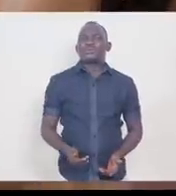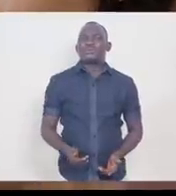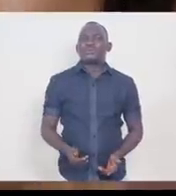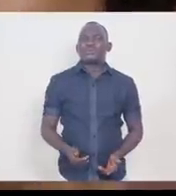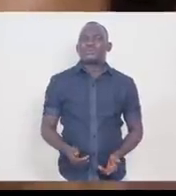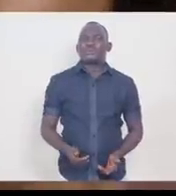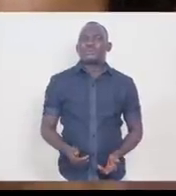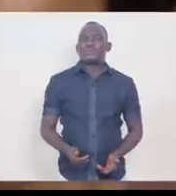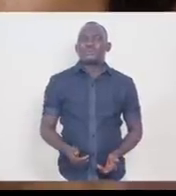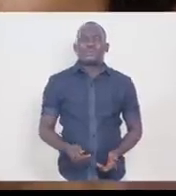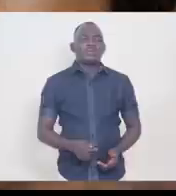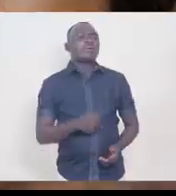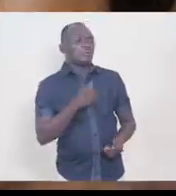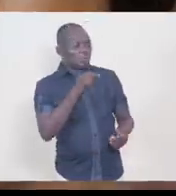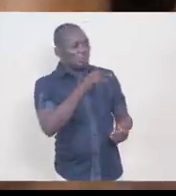I miss my husband too.